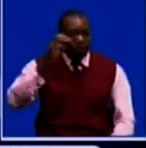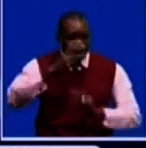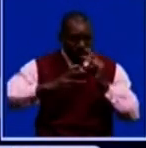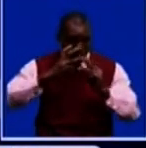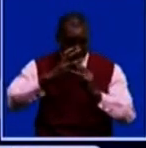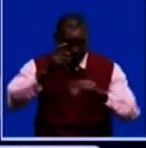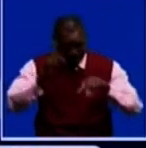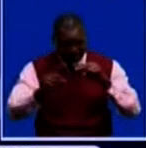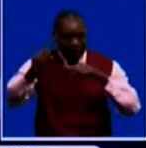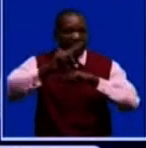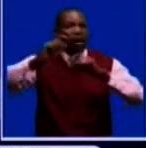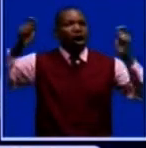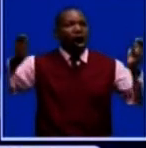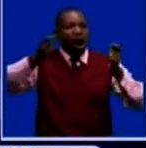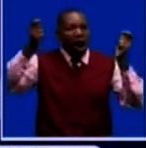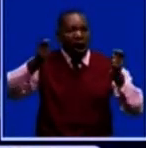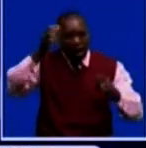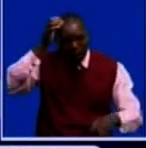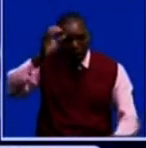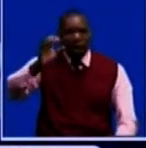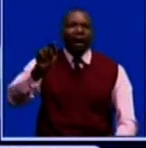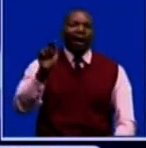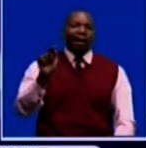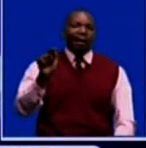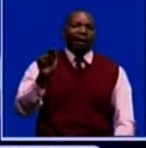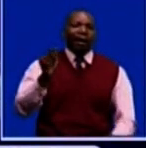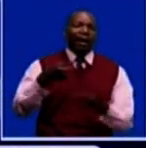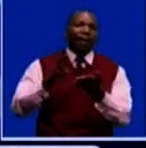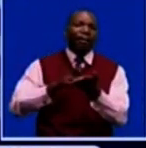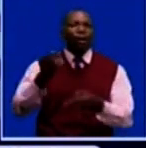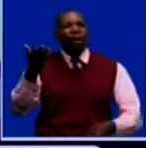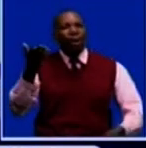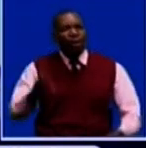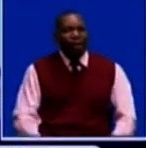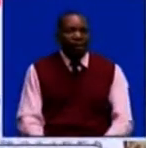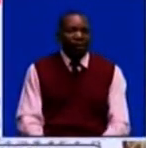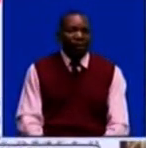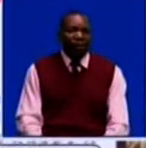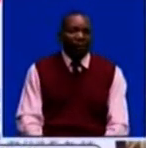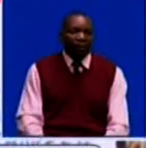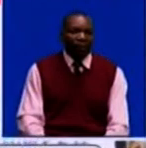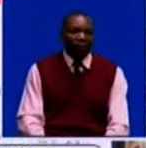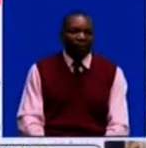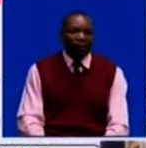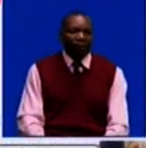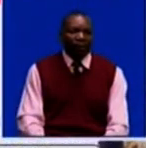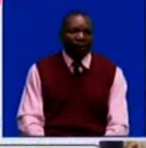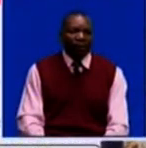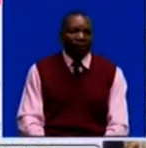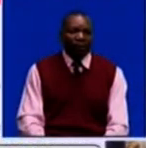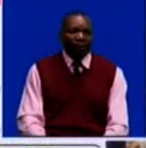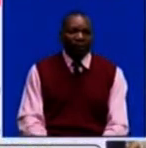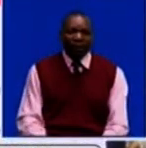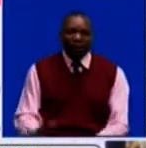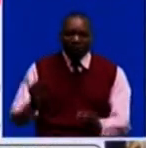Day commemoration held in Chingola. There is a report. 40 years since the first World AIDS